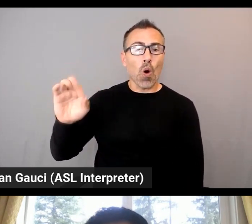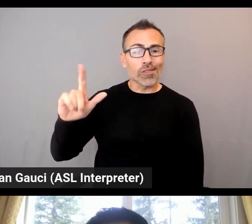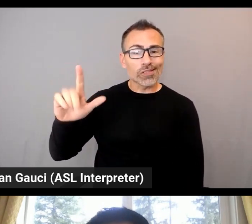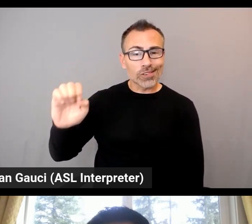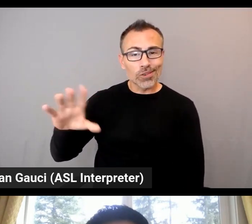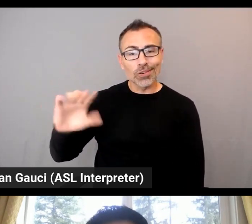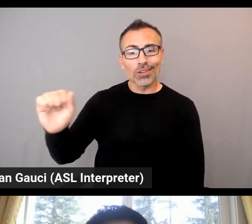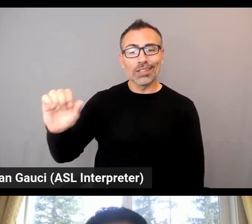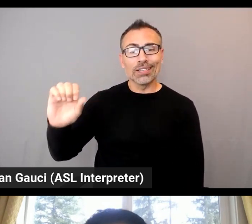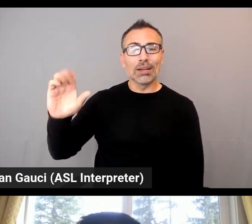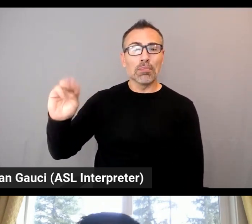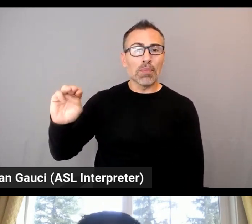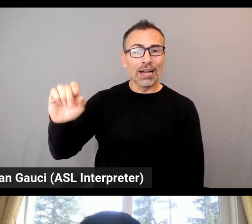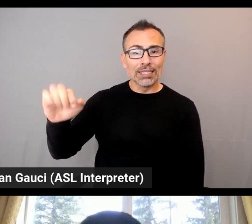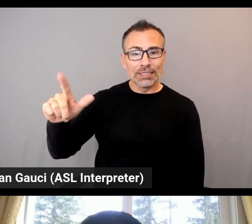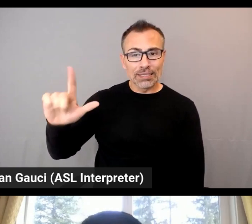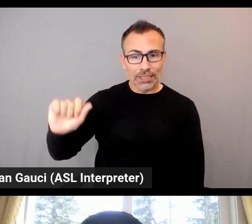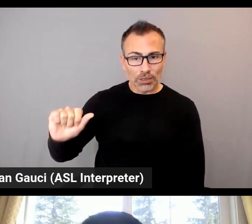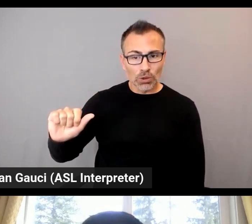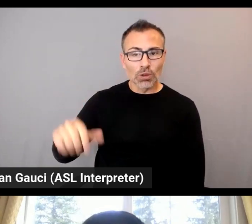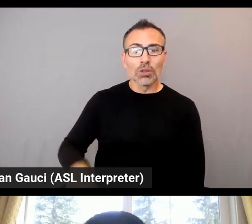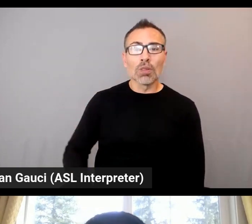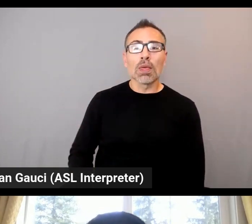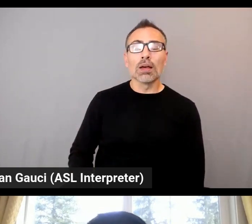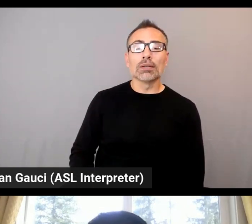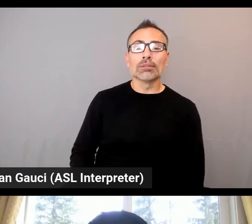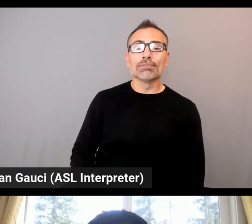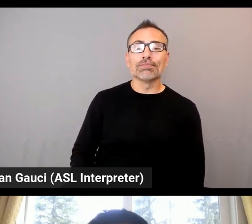like MySQL, MariaDB, and PostgreSQL.